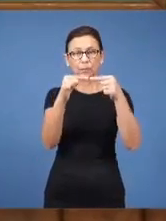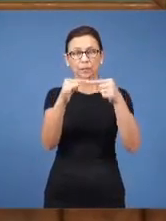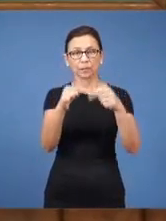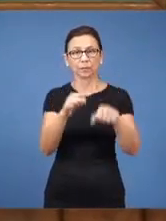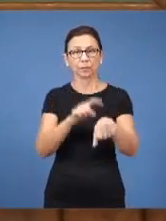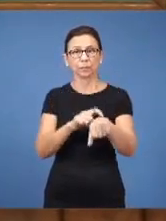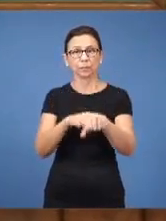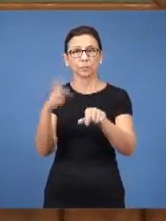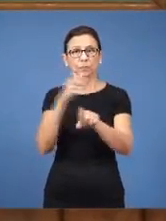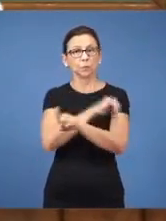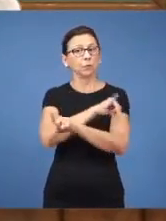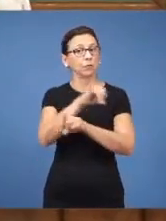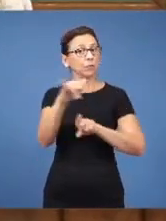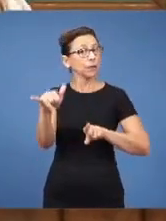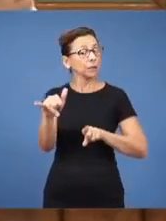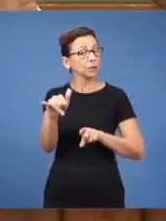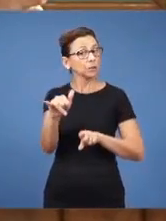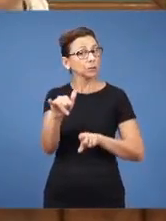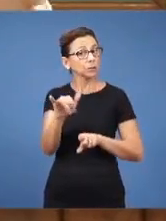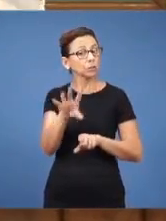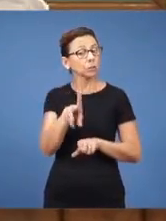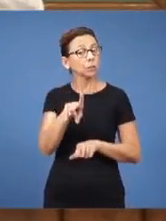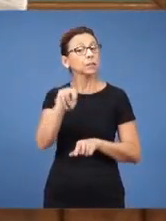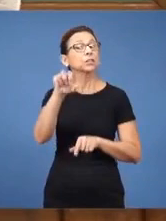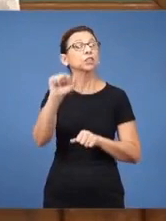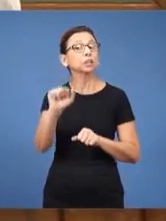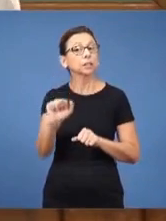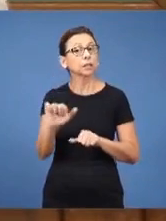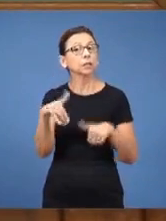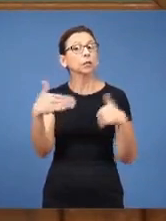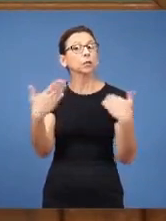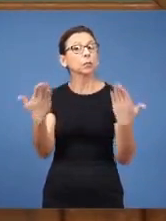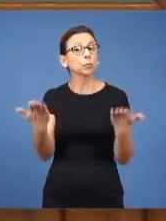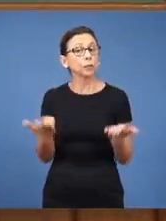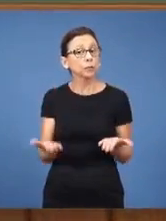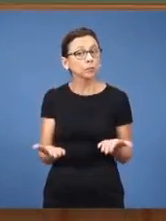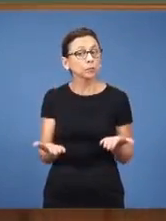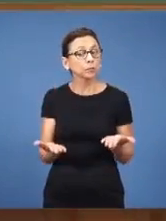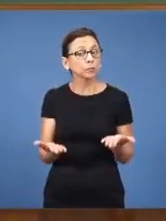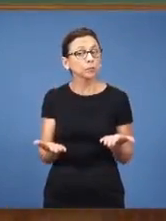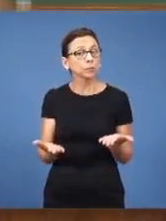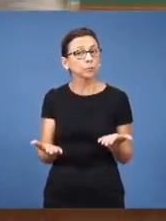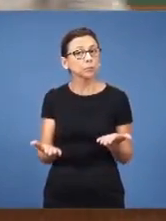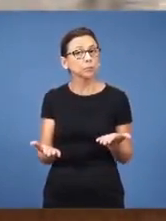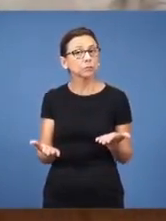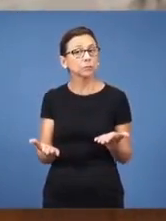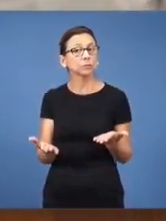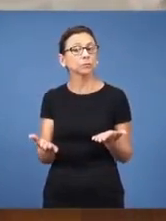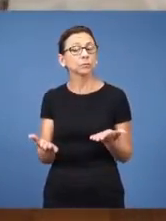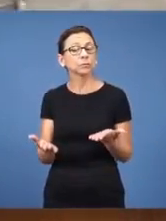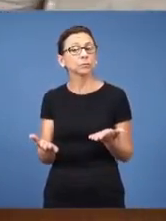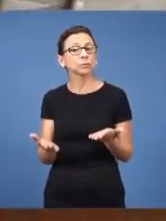It's related to the prophetic moment in when the Lord will come.